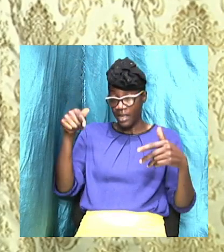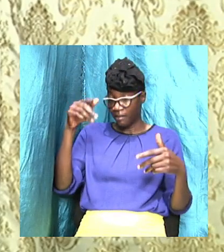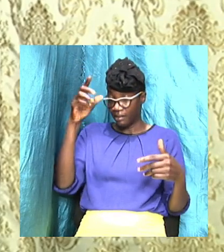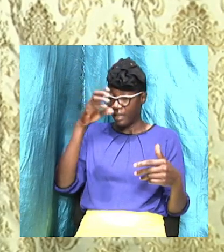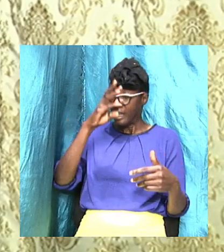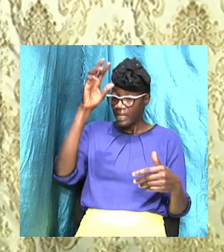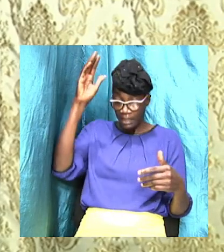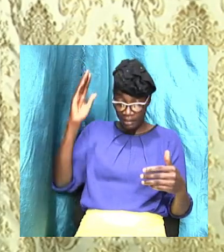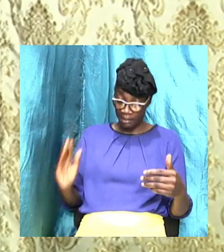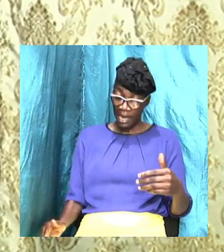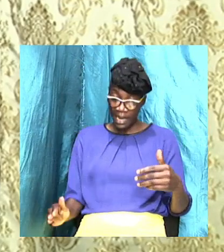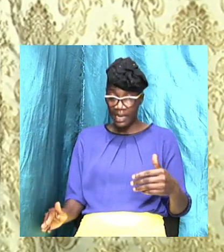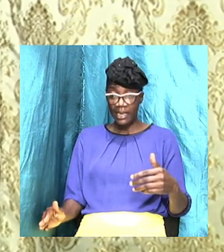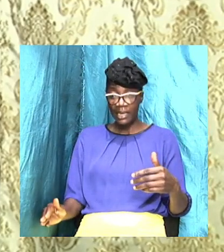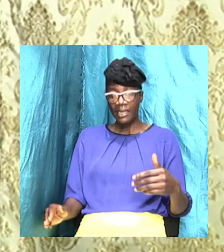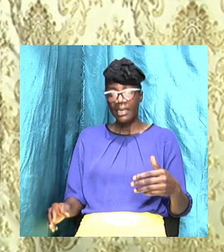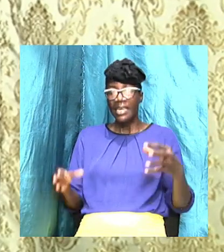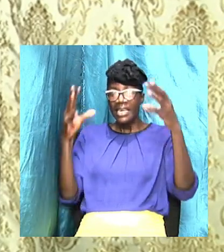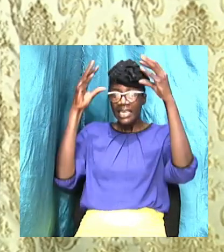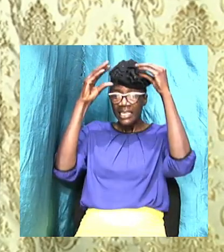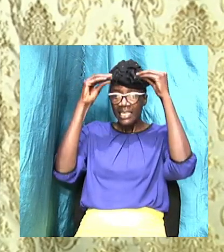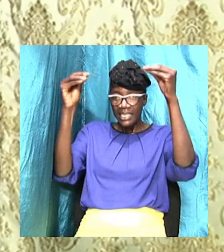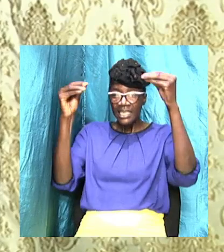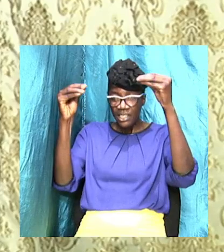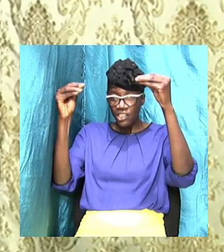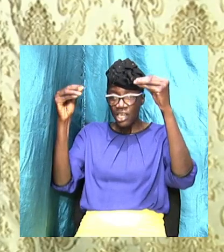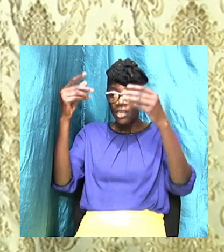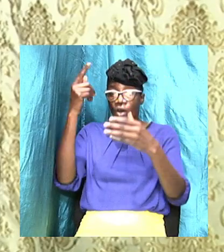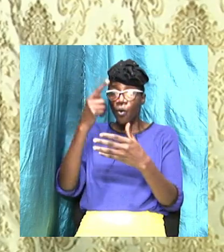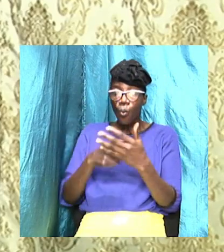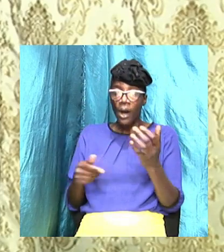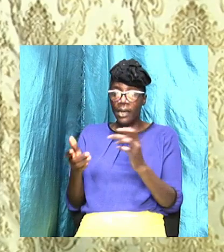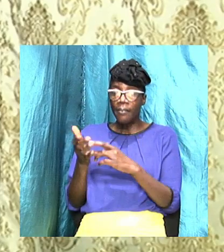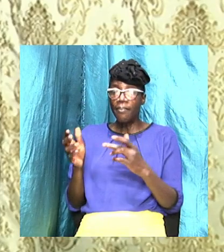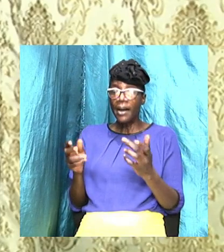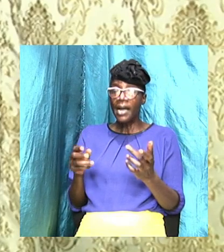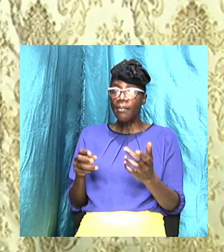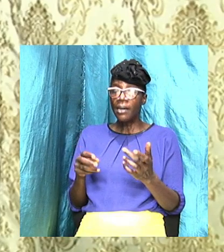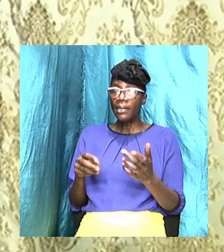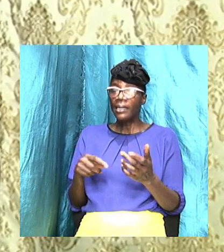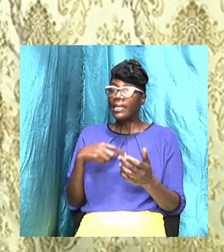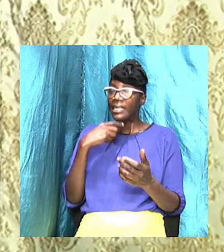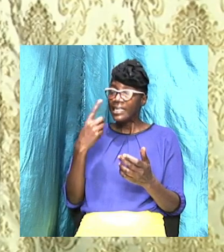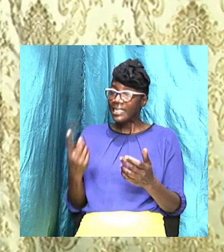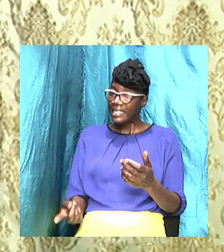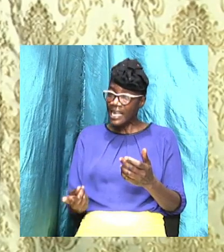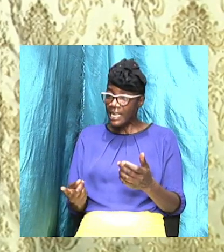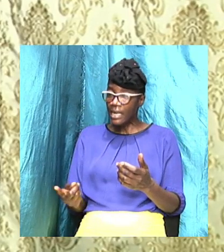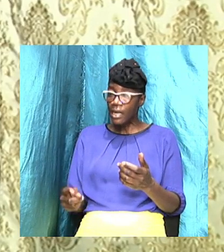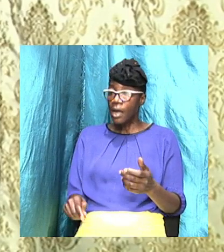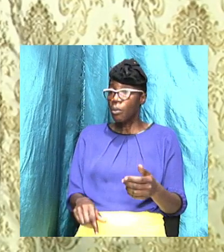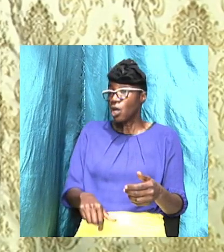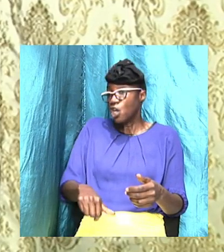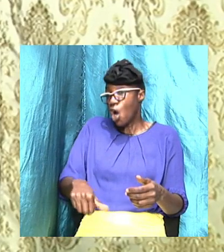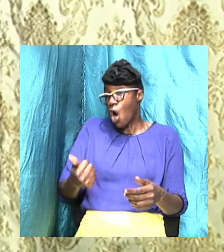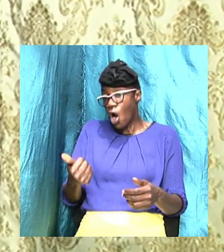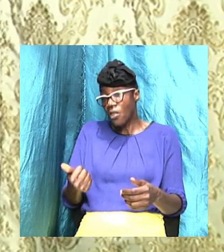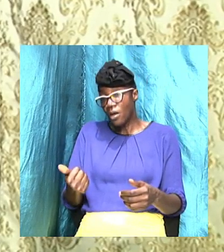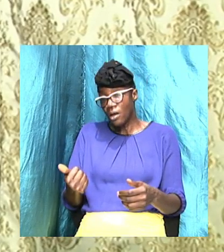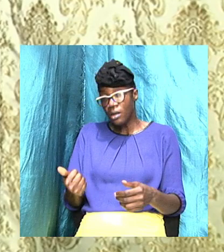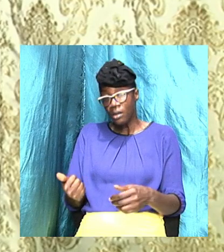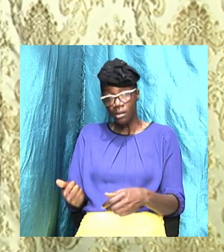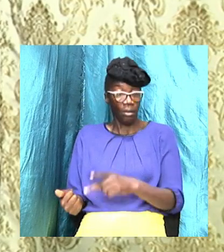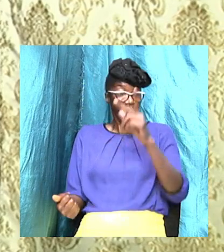vineyard might be teaching exactly what the Bible says about holiness. But on the other hand,